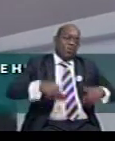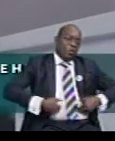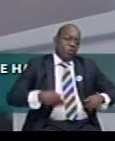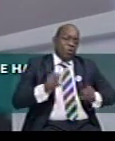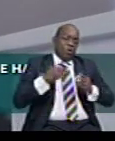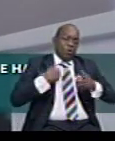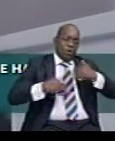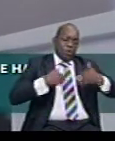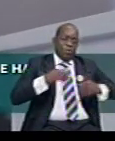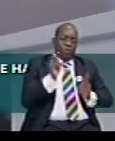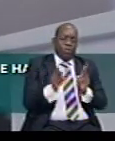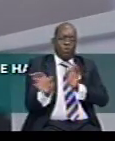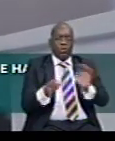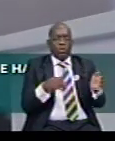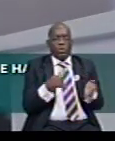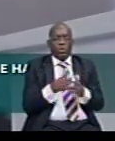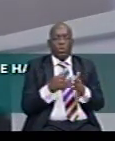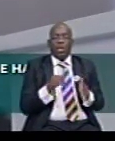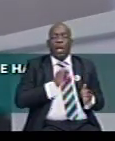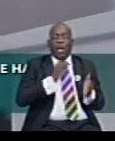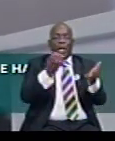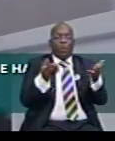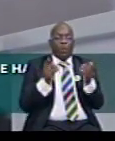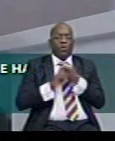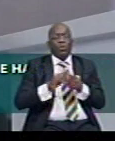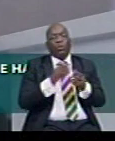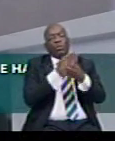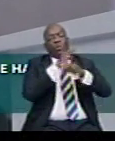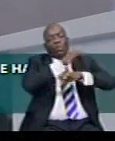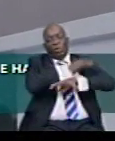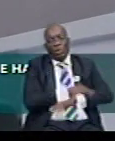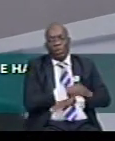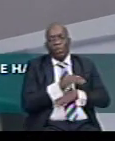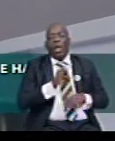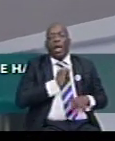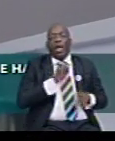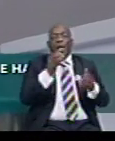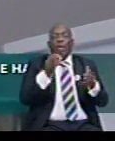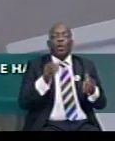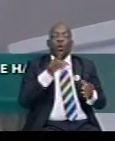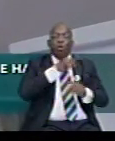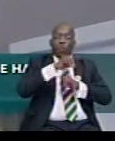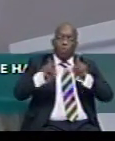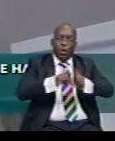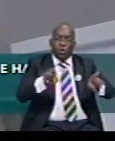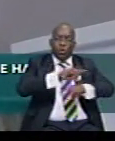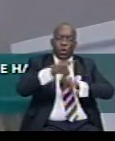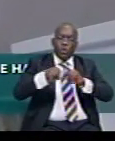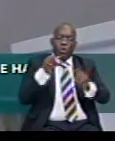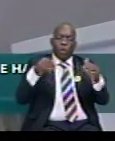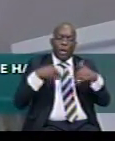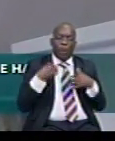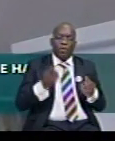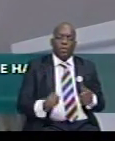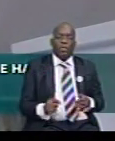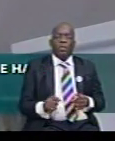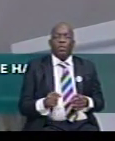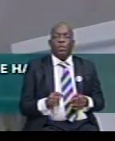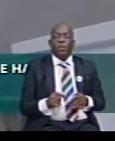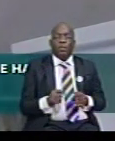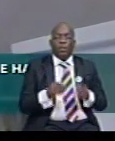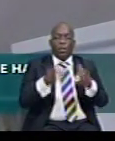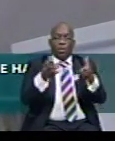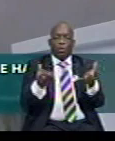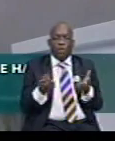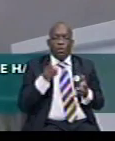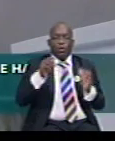have passion, you have drive within you, and you have the very mind of Christ, and you have the purpose